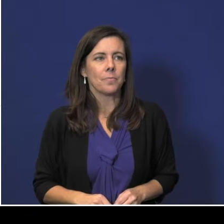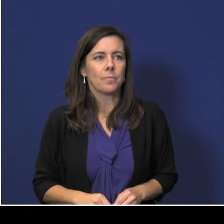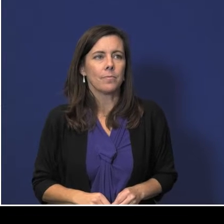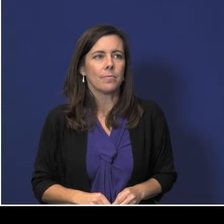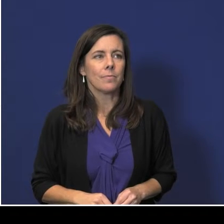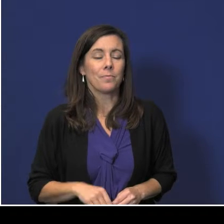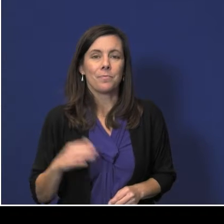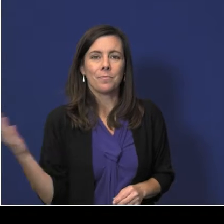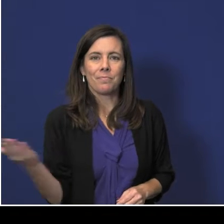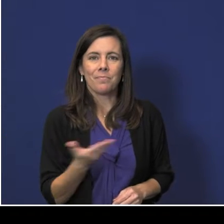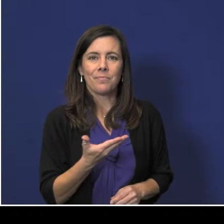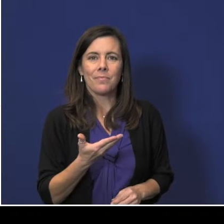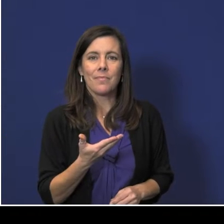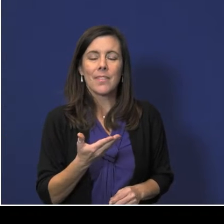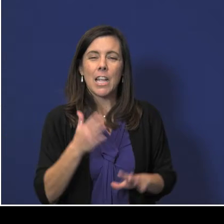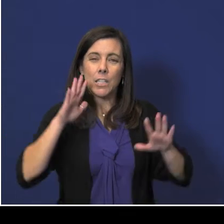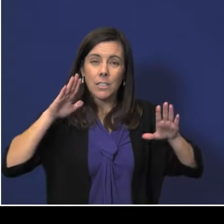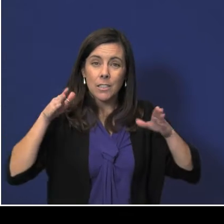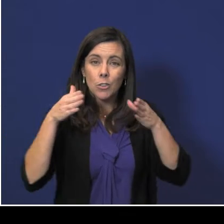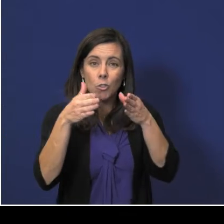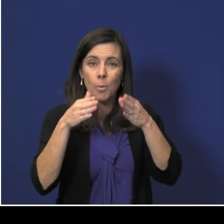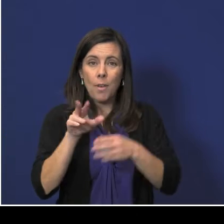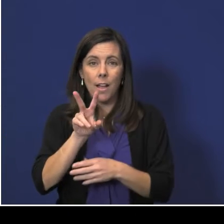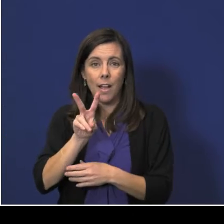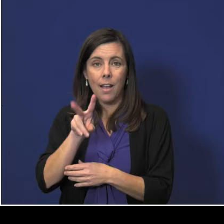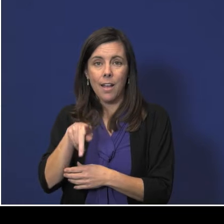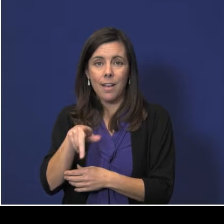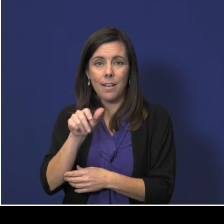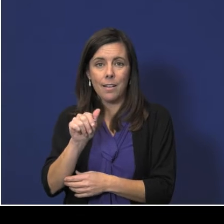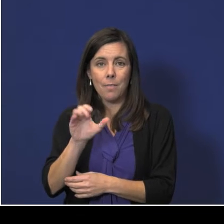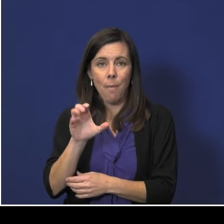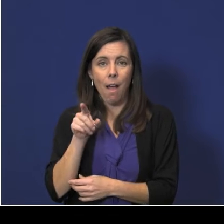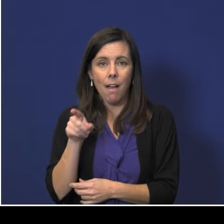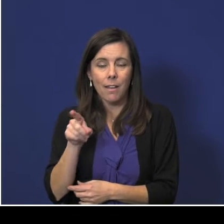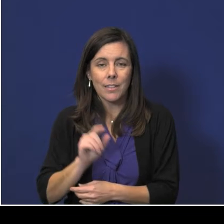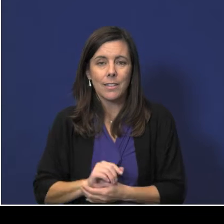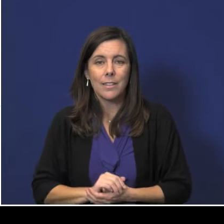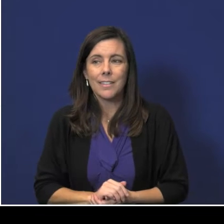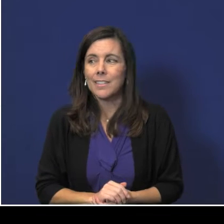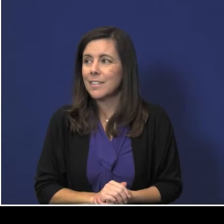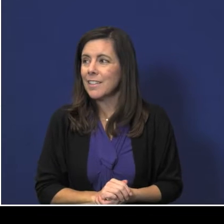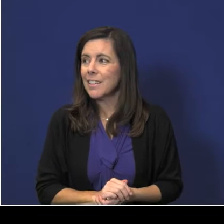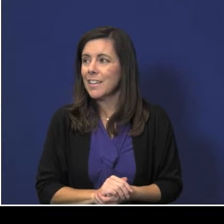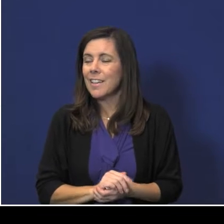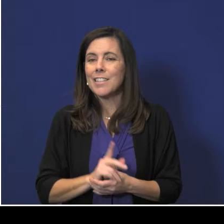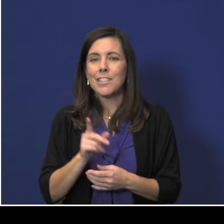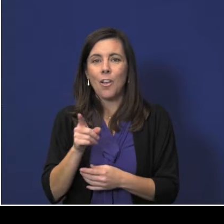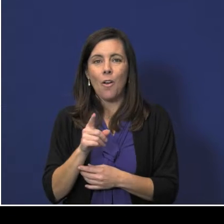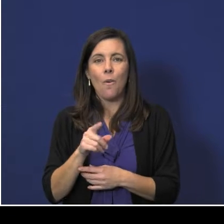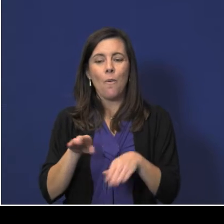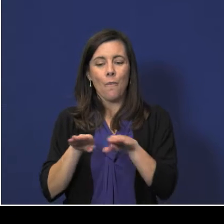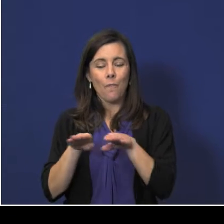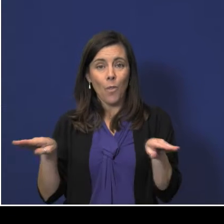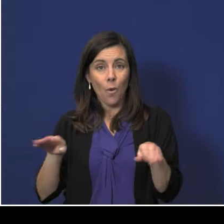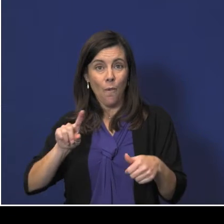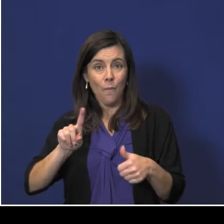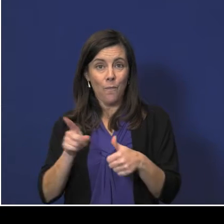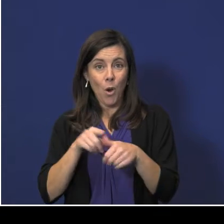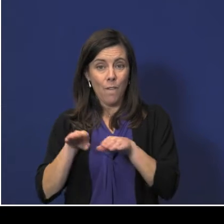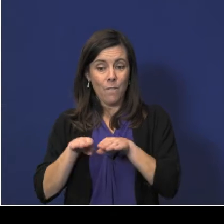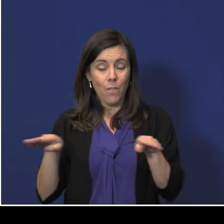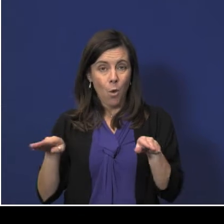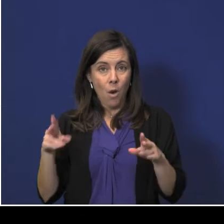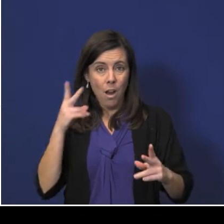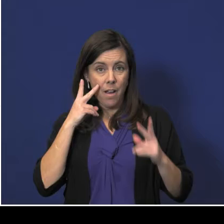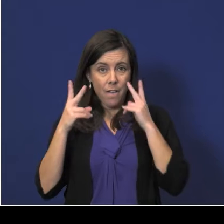Here we go. So zooming into the VPAC, what you're looking at here is the enlarged floor plan, the first floor plate of the Visual Performing Arts